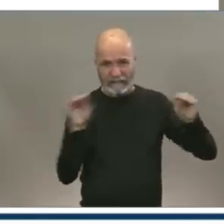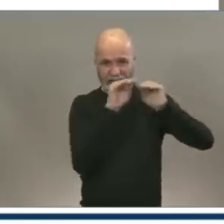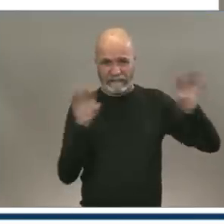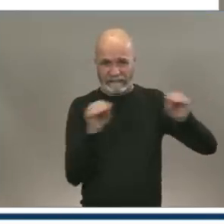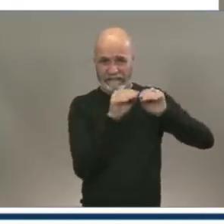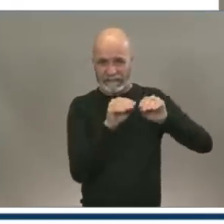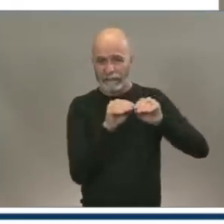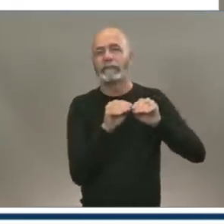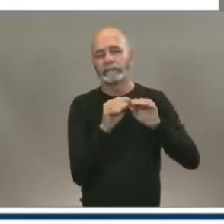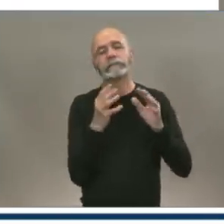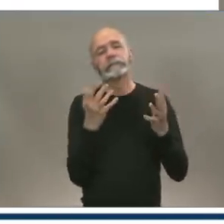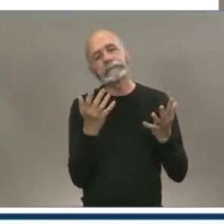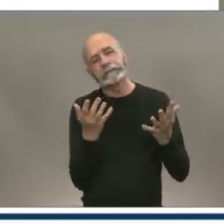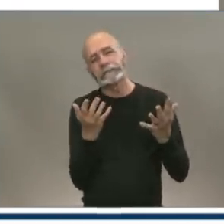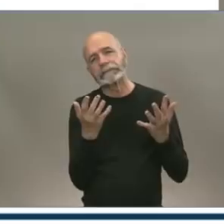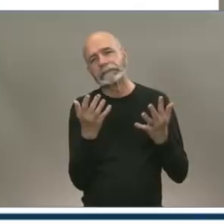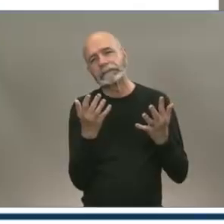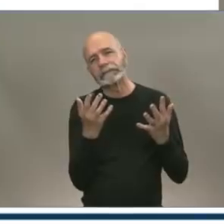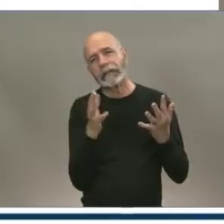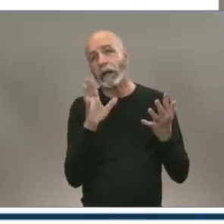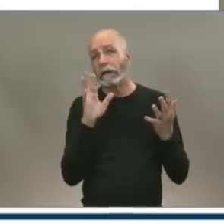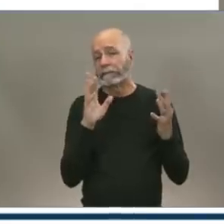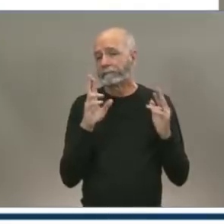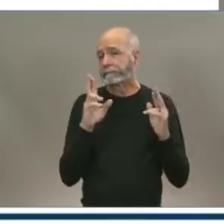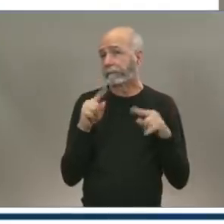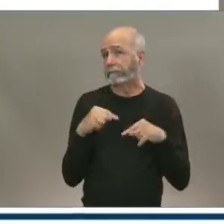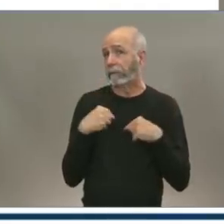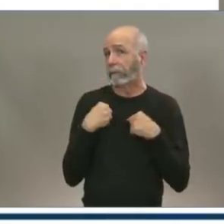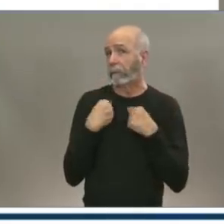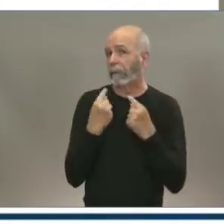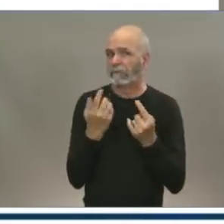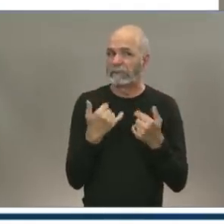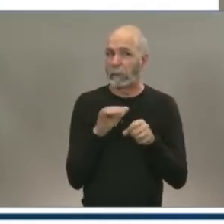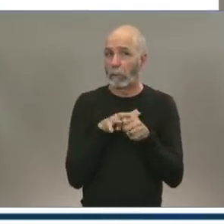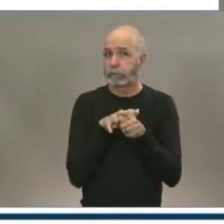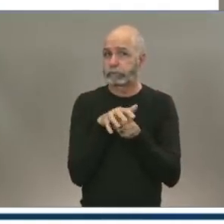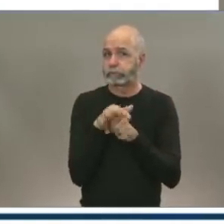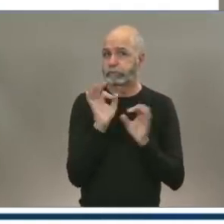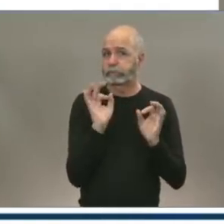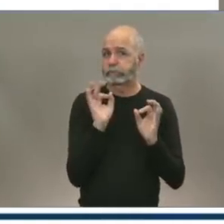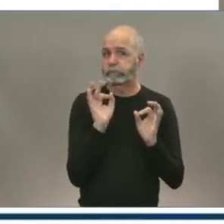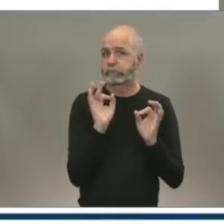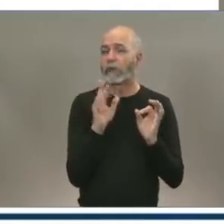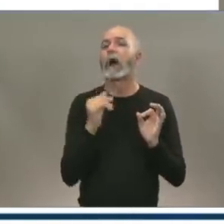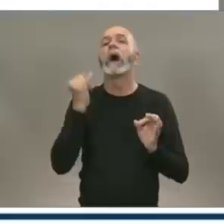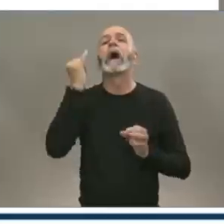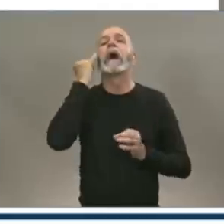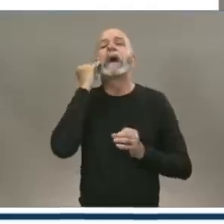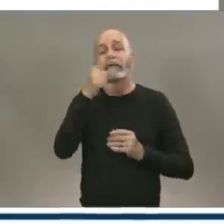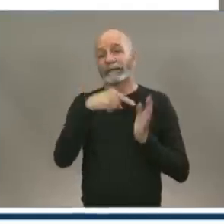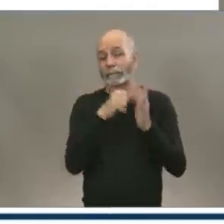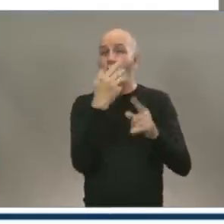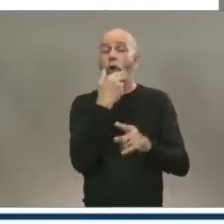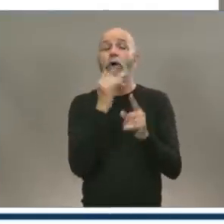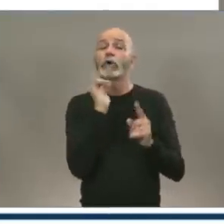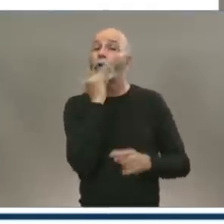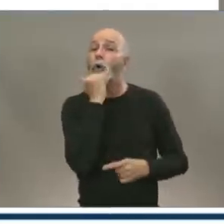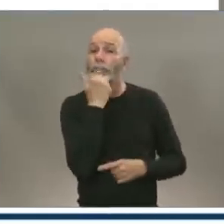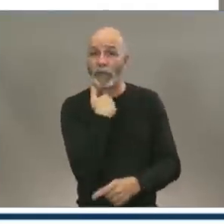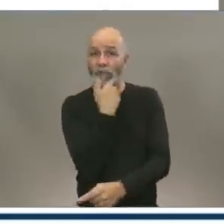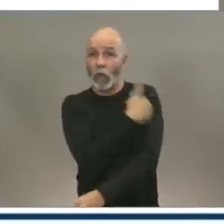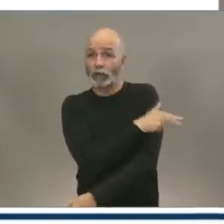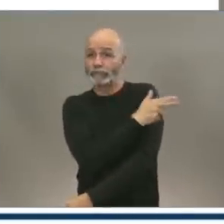well within that capacity. It doesn't mean there may not be some local pressures, because some of our the Yarmouth Hospital, I think, only has a couple of ICU